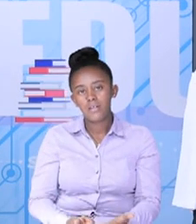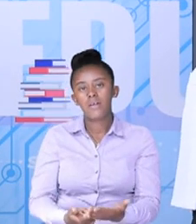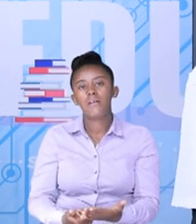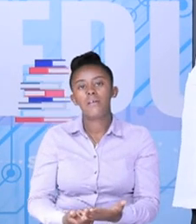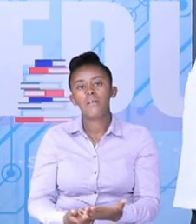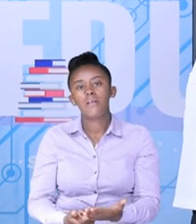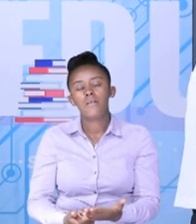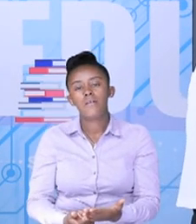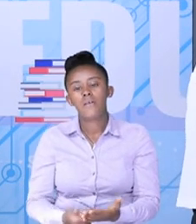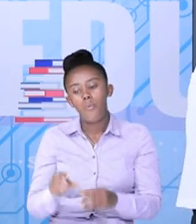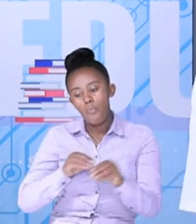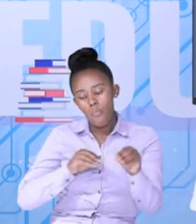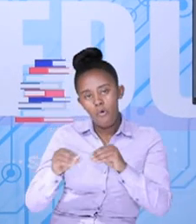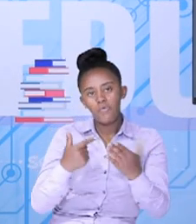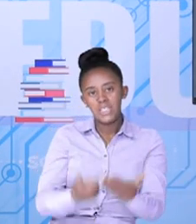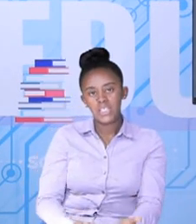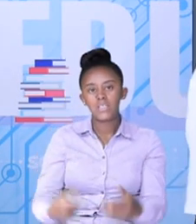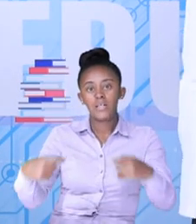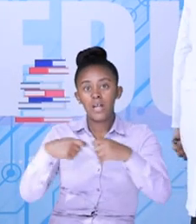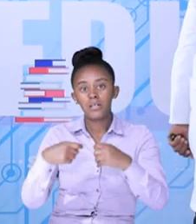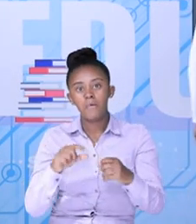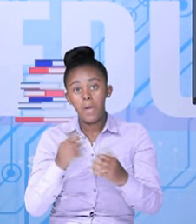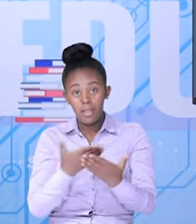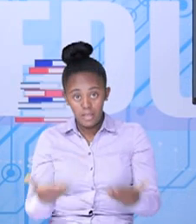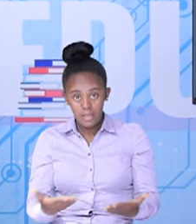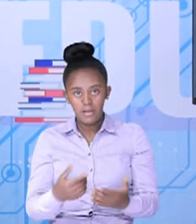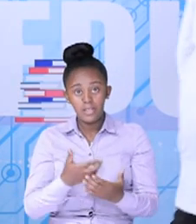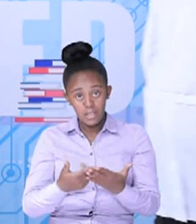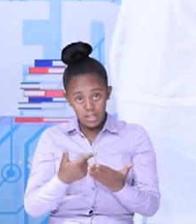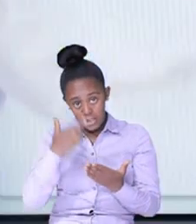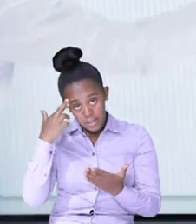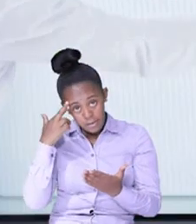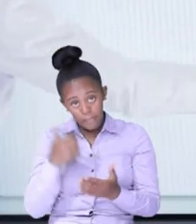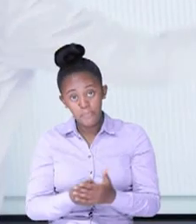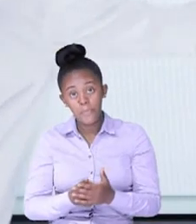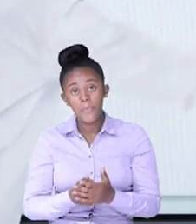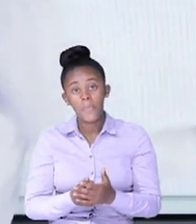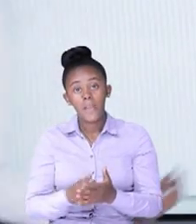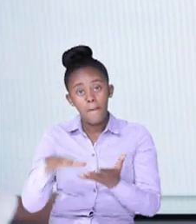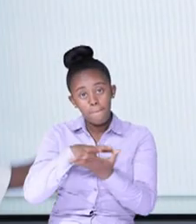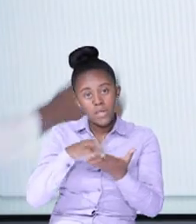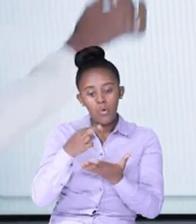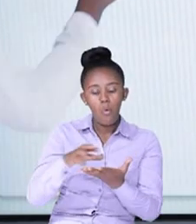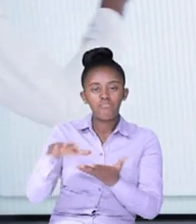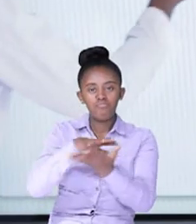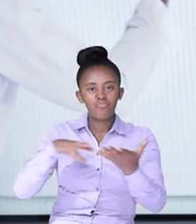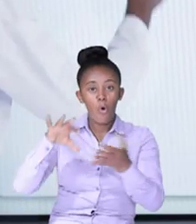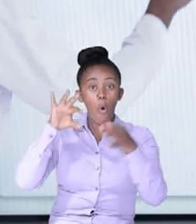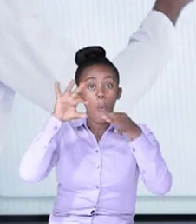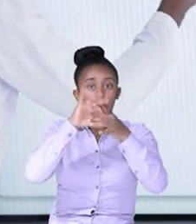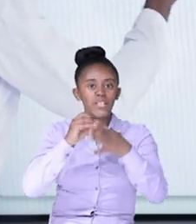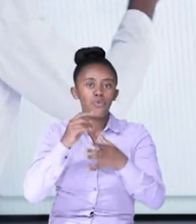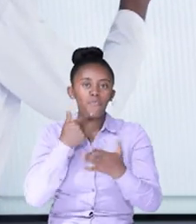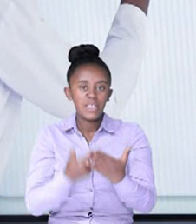to move this charged particle upward. So in this case, the mixing or the combination of these two,